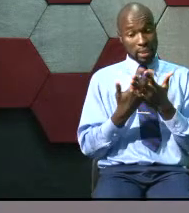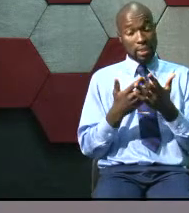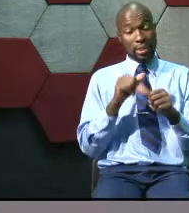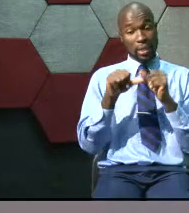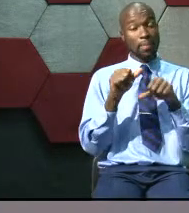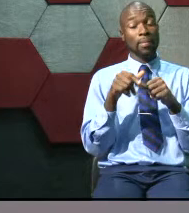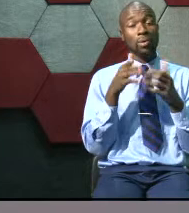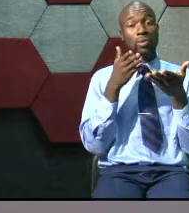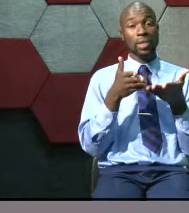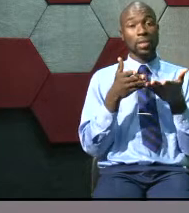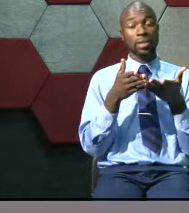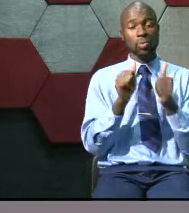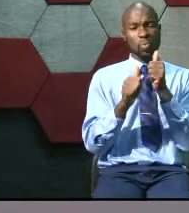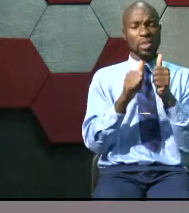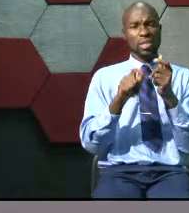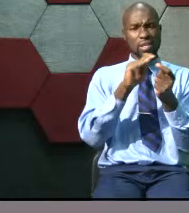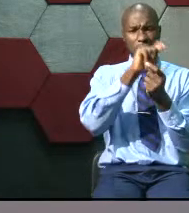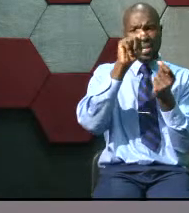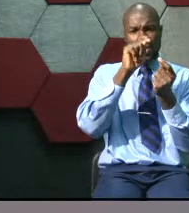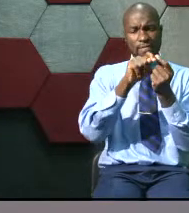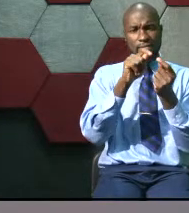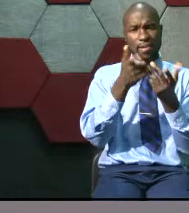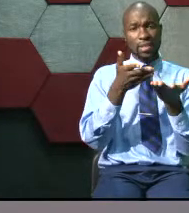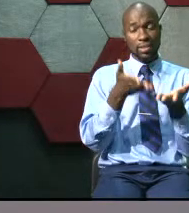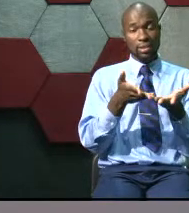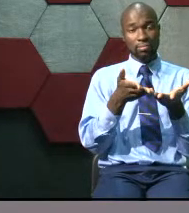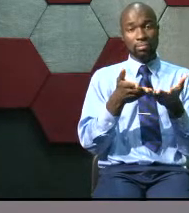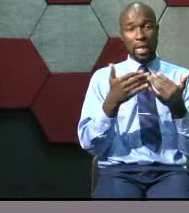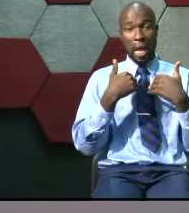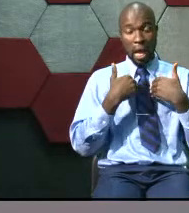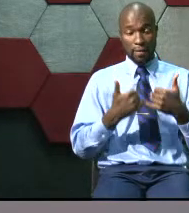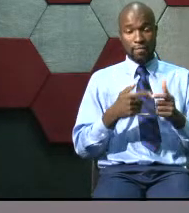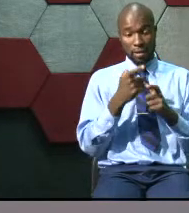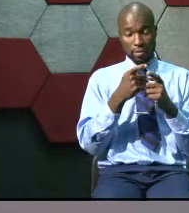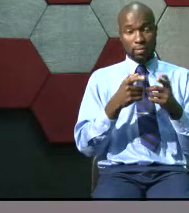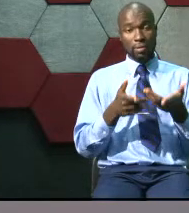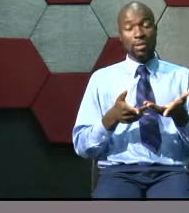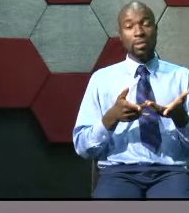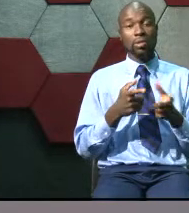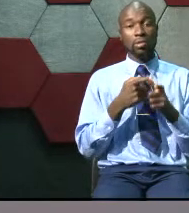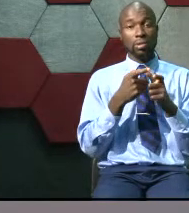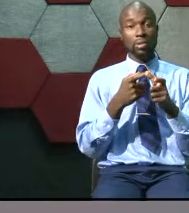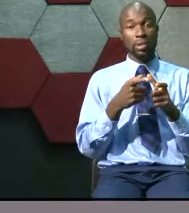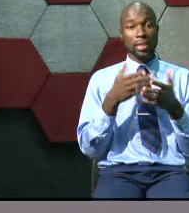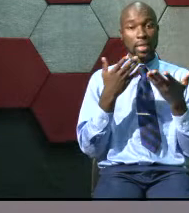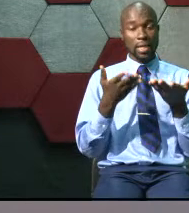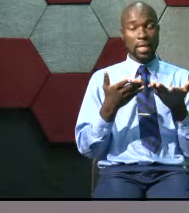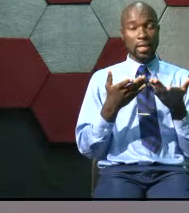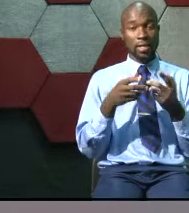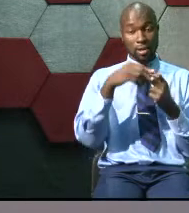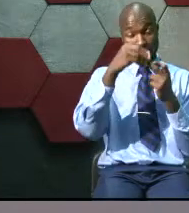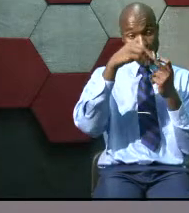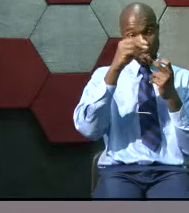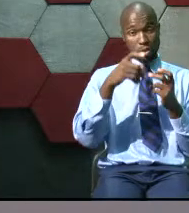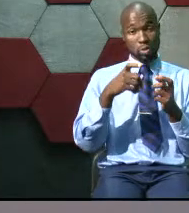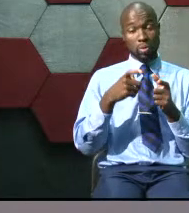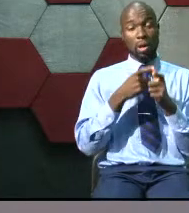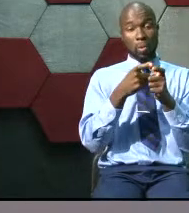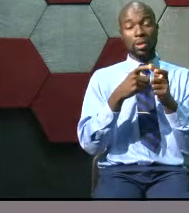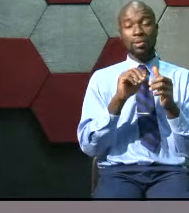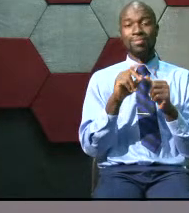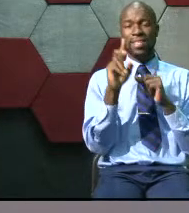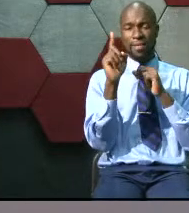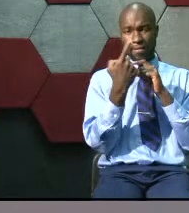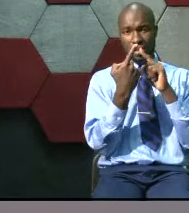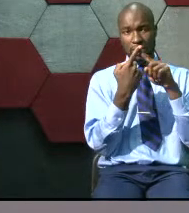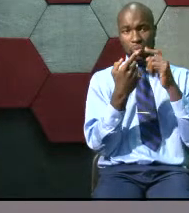was so unique and fit into one of the awards that existed that they needed to be recognized and awarded a special award. And the first of these awards